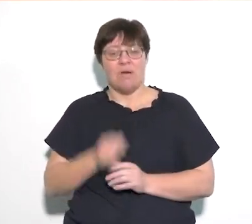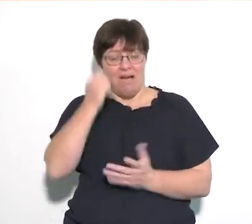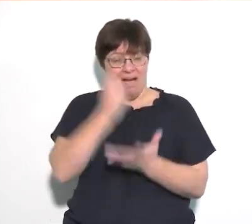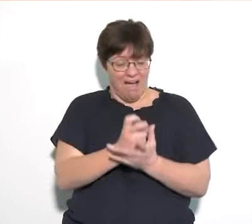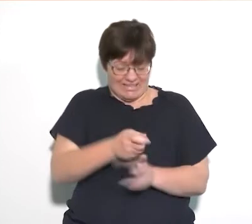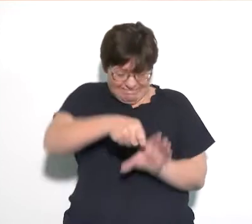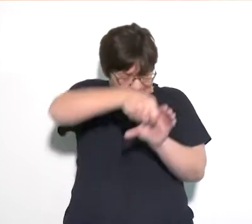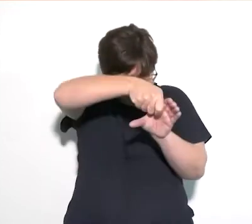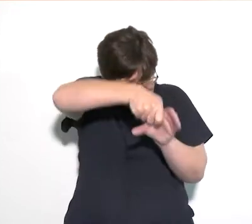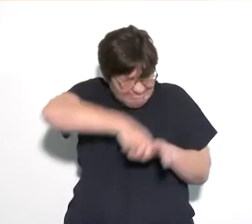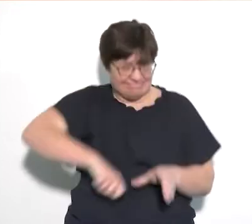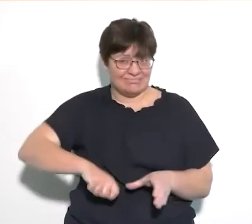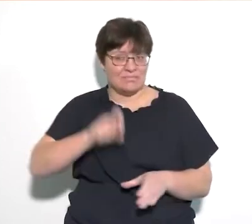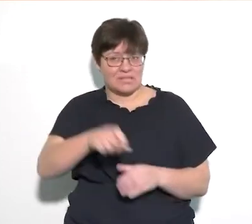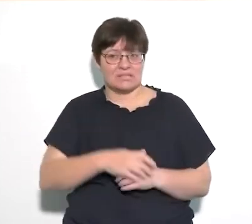down pretty hard.